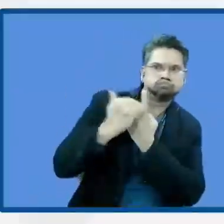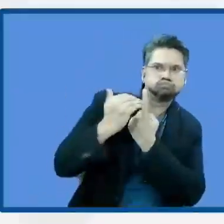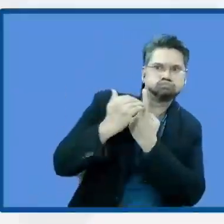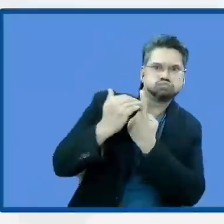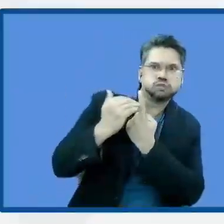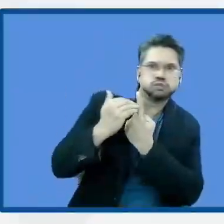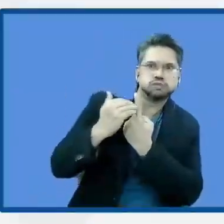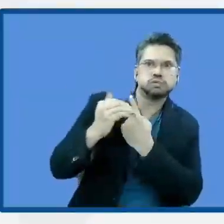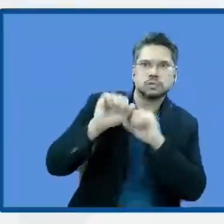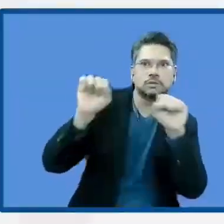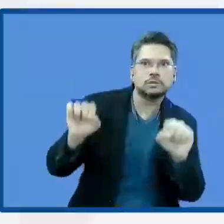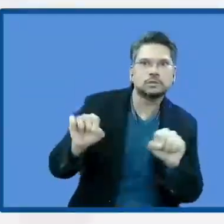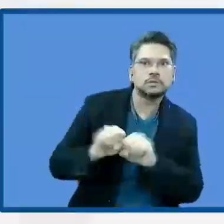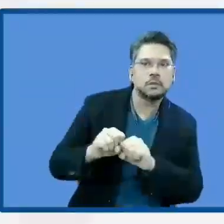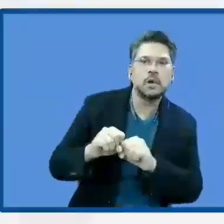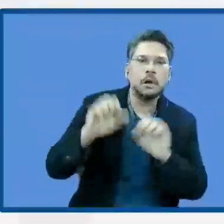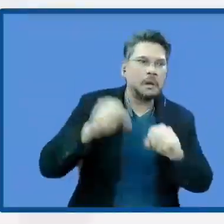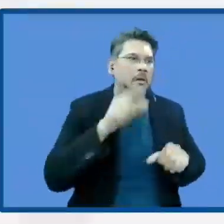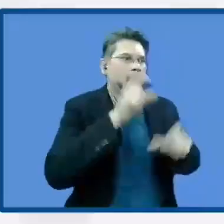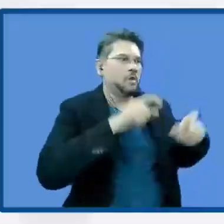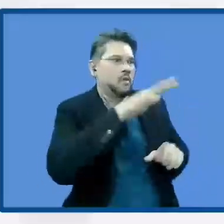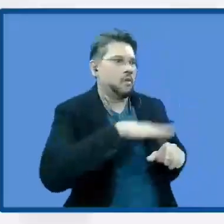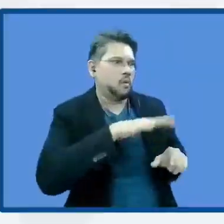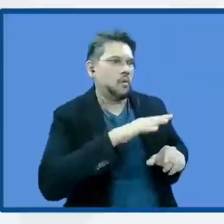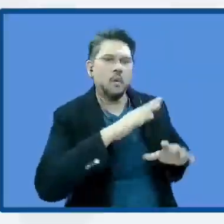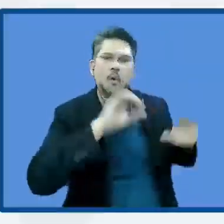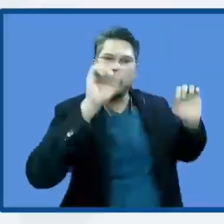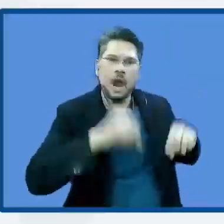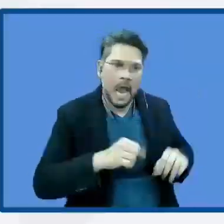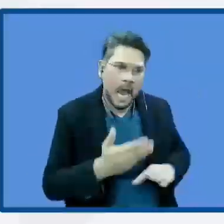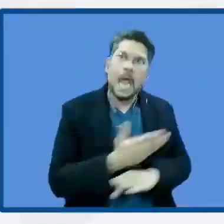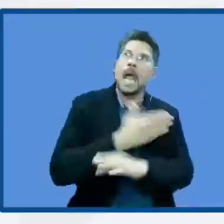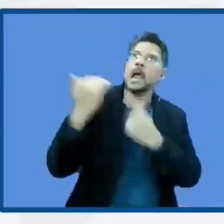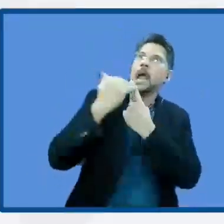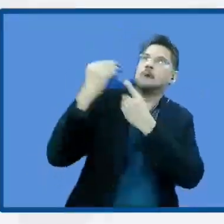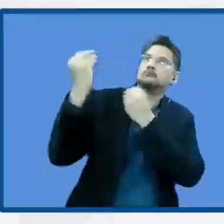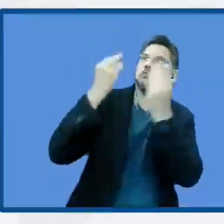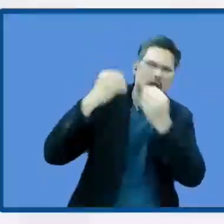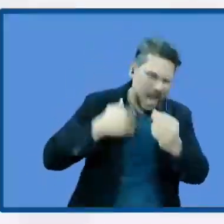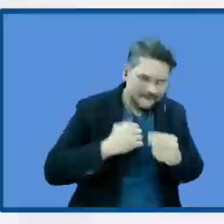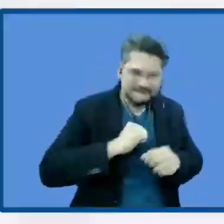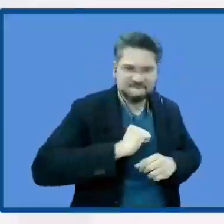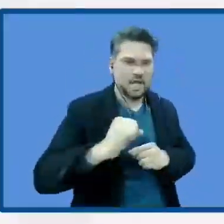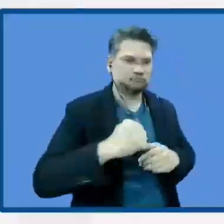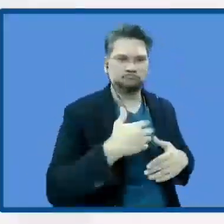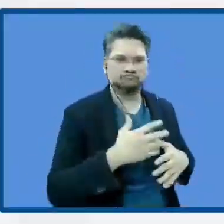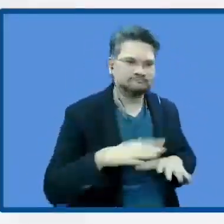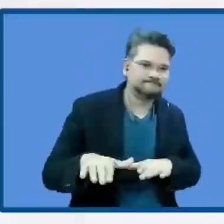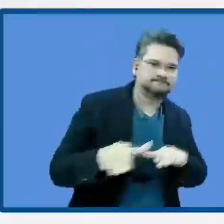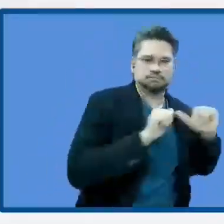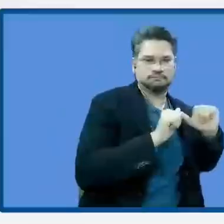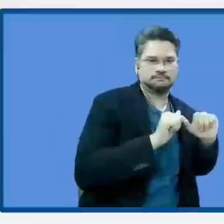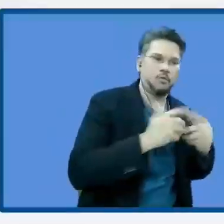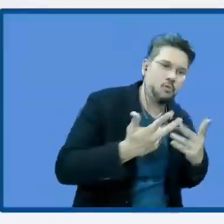be prepared and take the due measures, anticipatory measures.